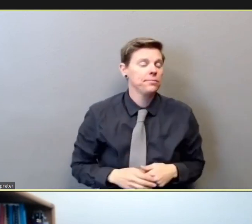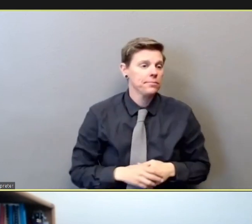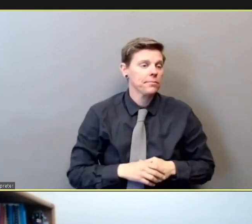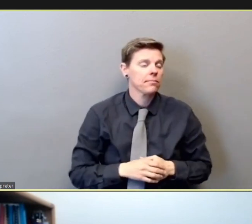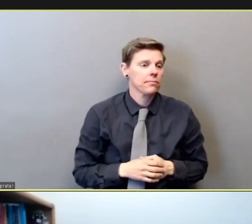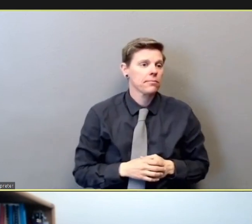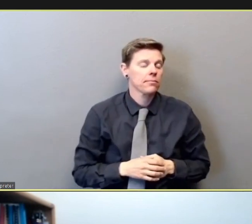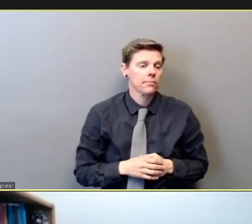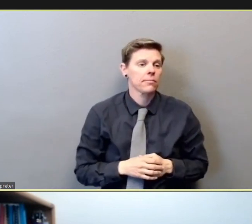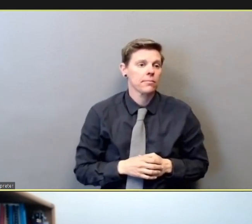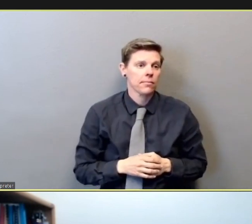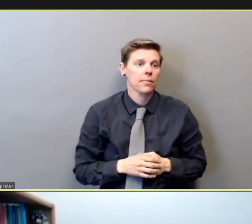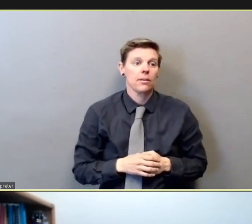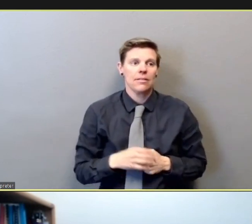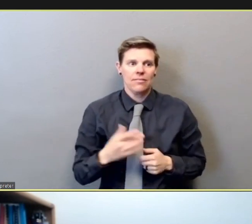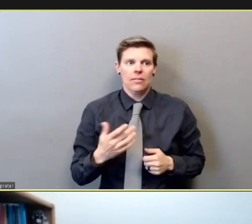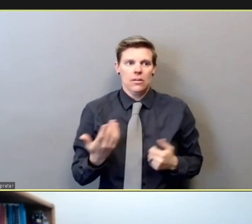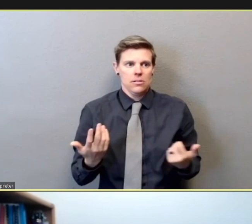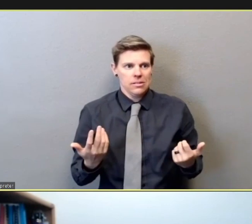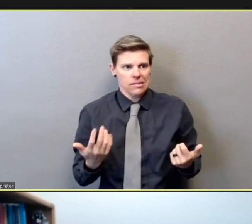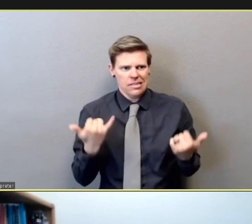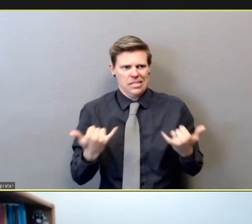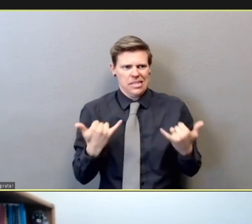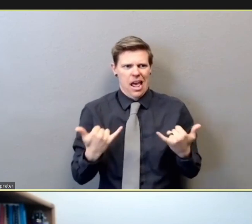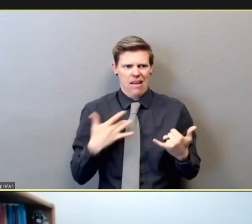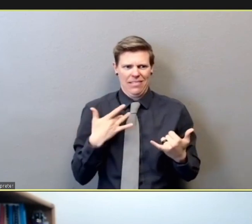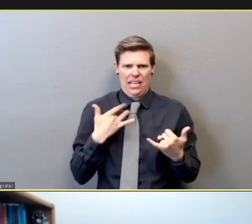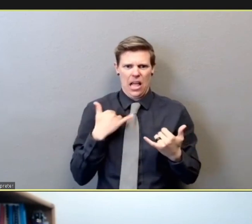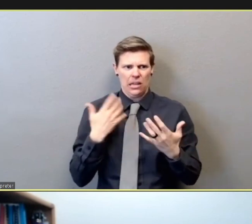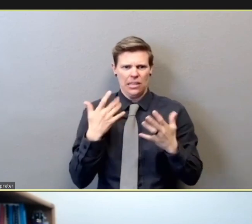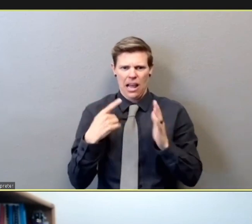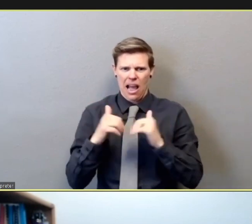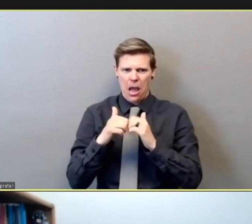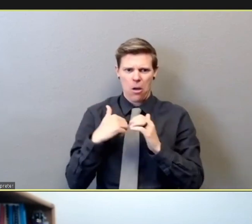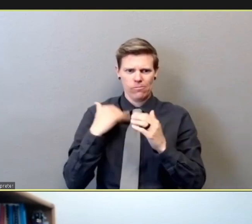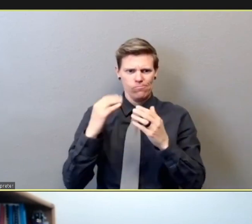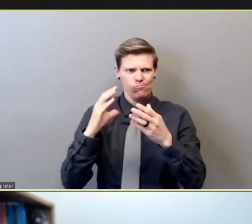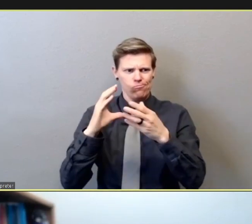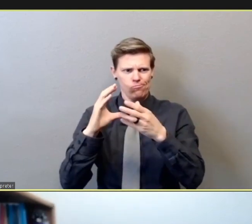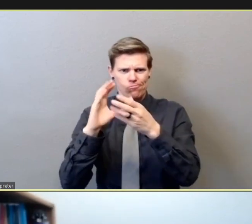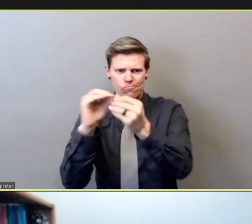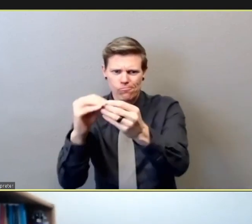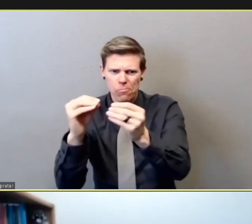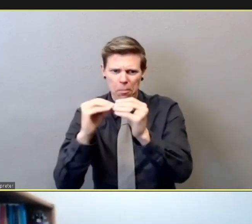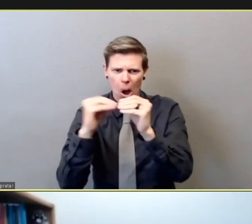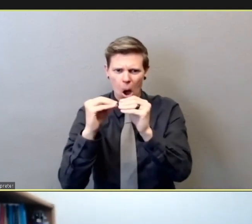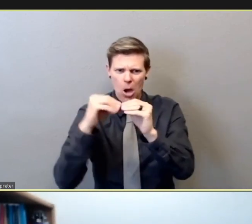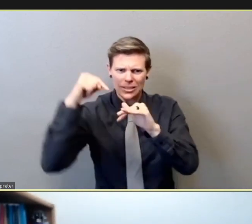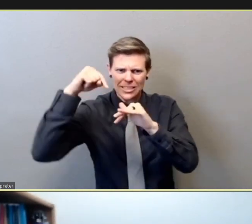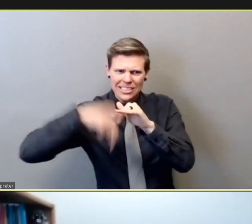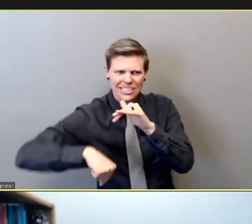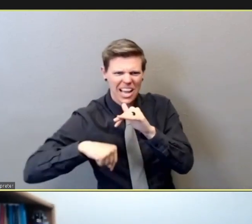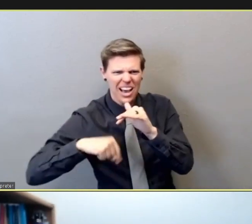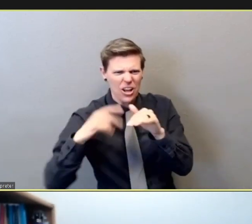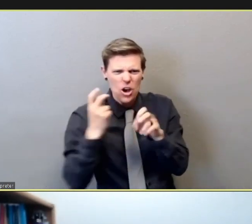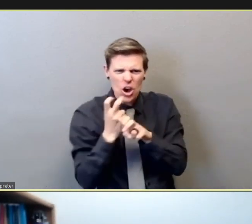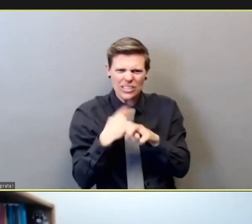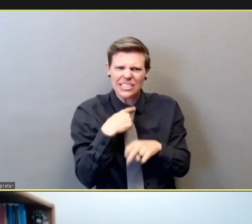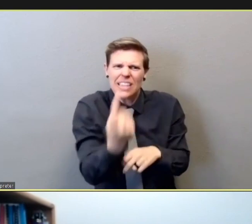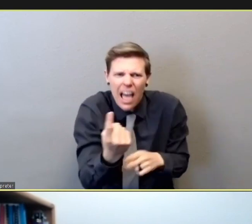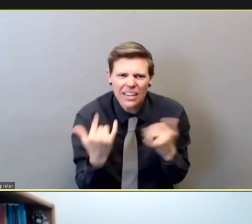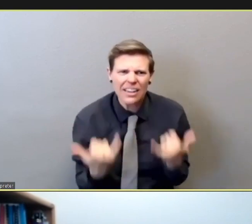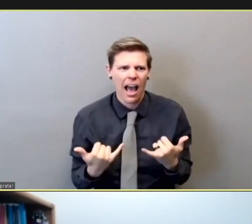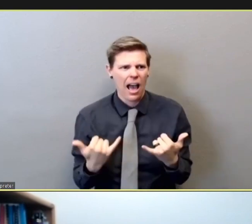it gets to a point where it's tricky to model like really little details like this. We really feel like that infrastructure needs to be